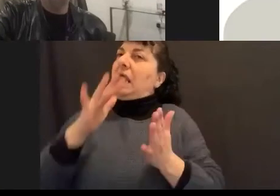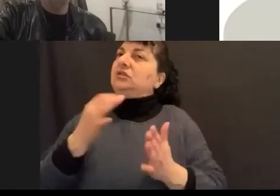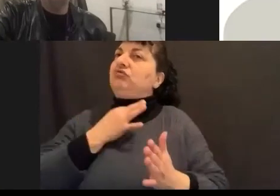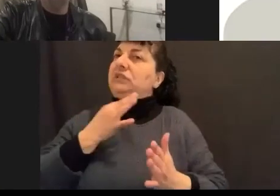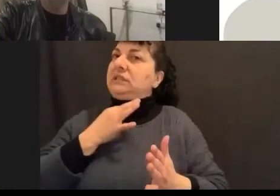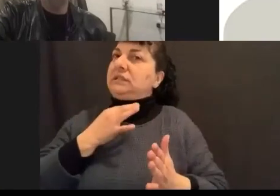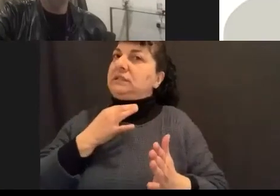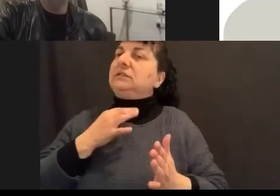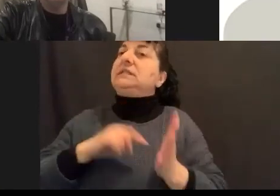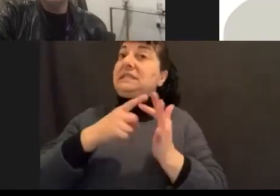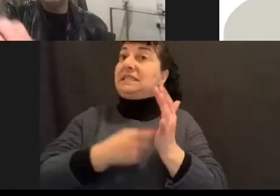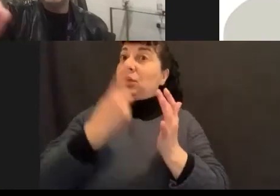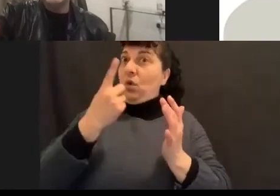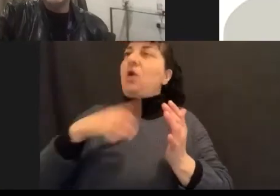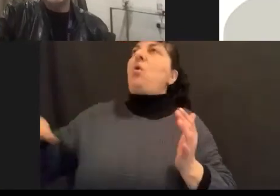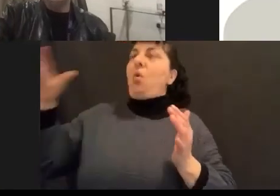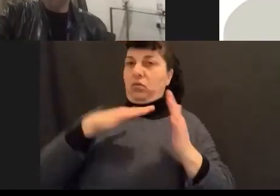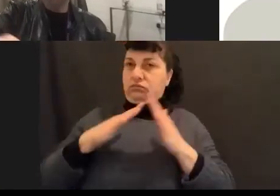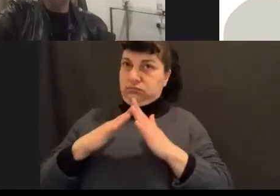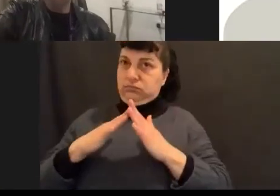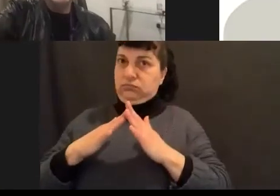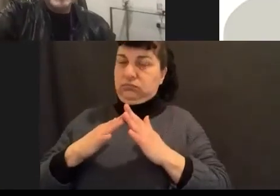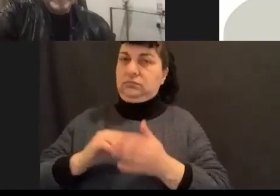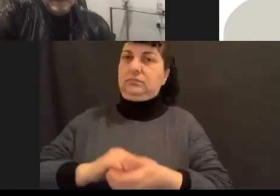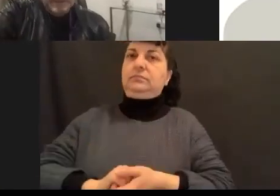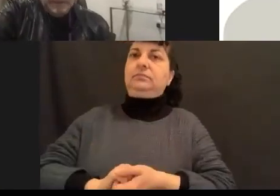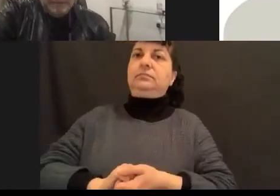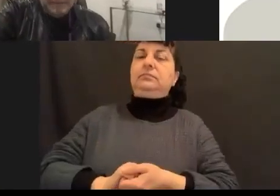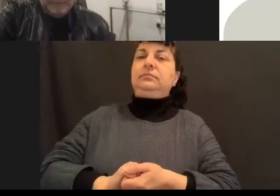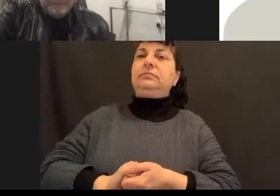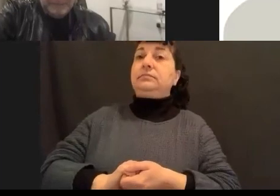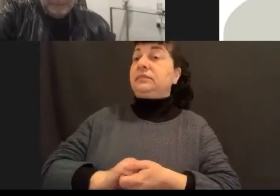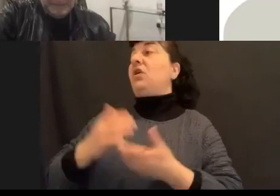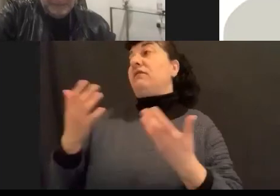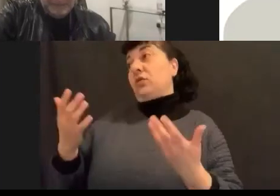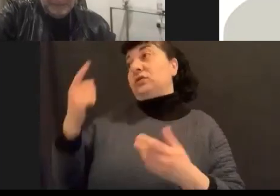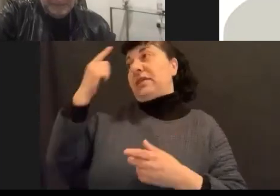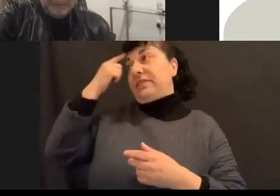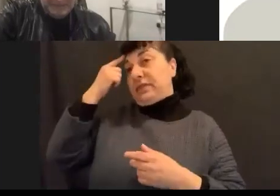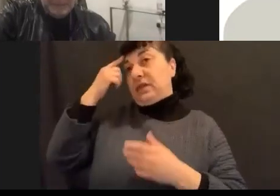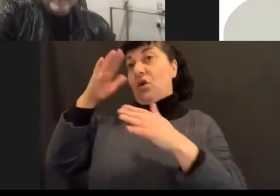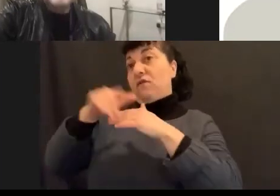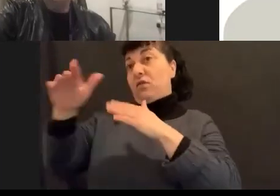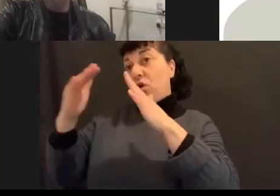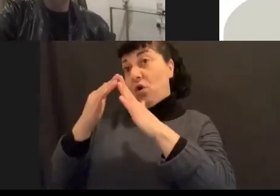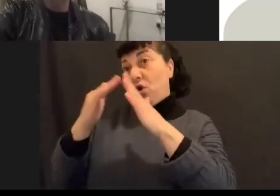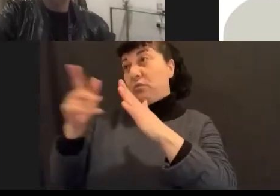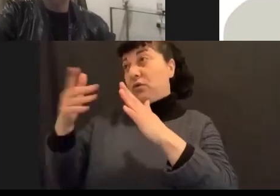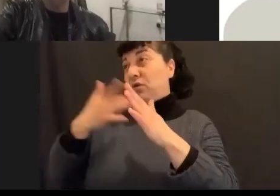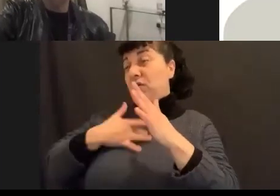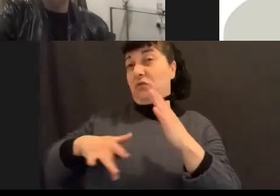result. Thanks. Yeah, and of course, anyone who has symptoms in that house or even should be coming forward for